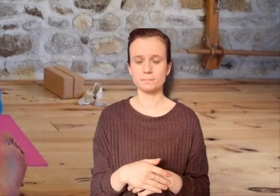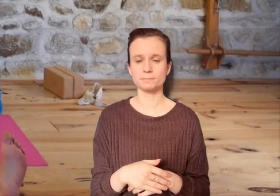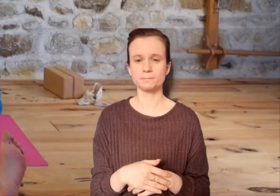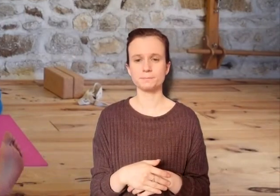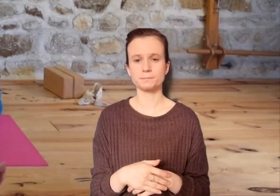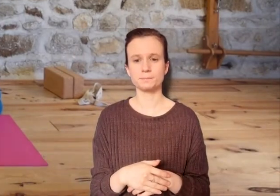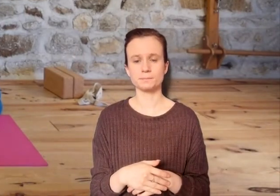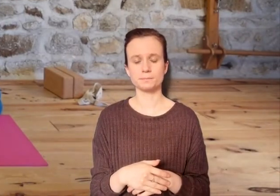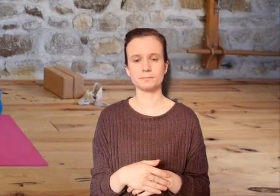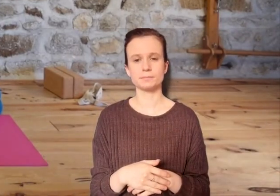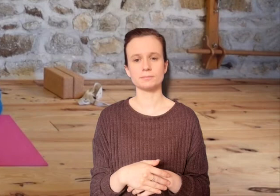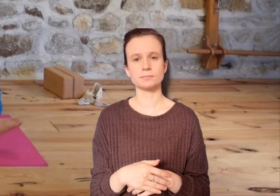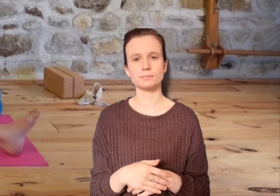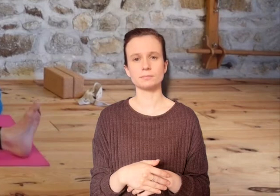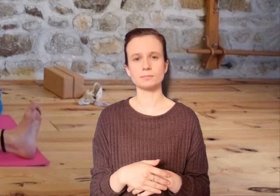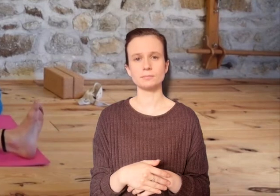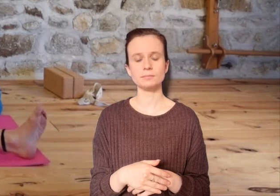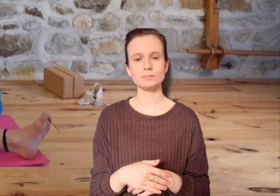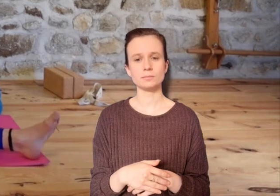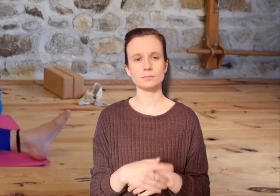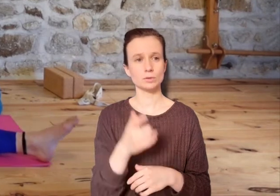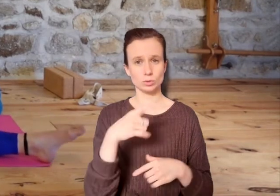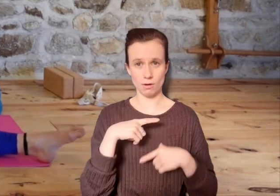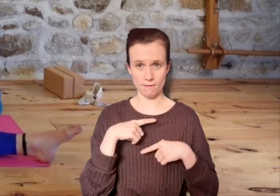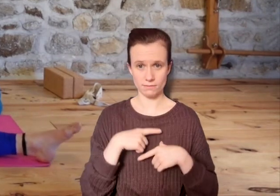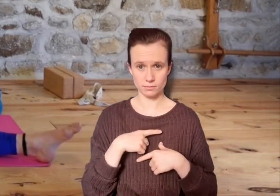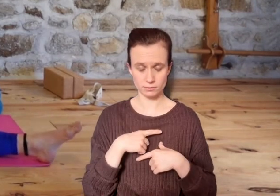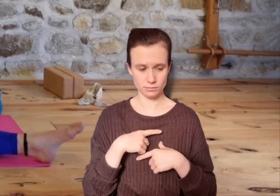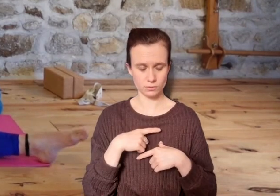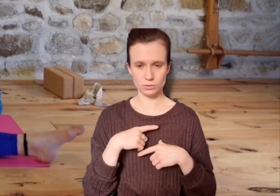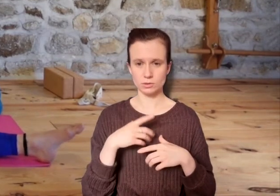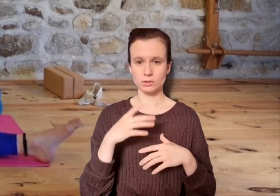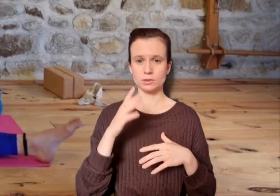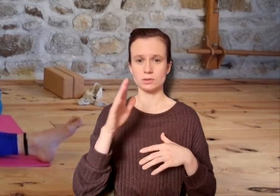are, yeah? So, taking that position that's yours,